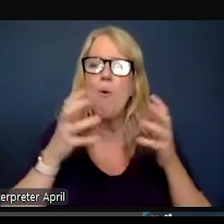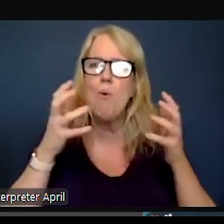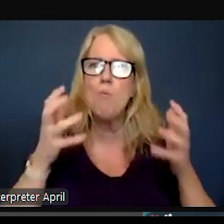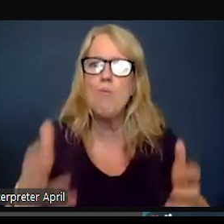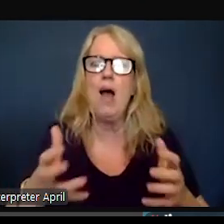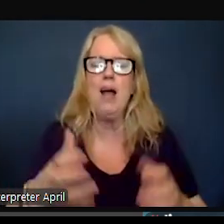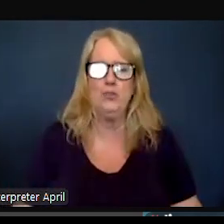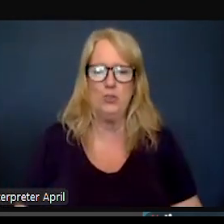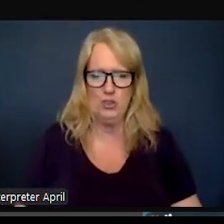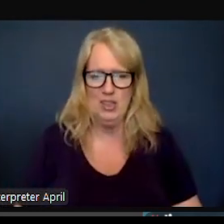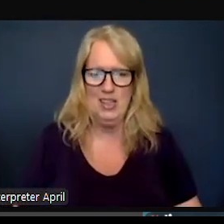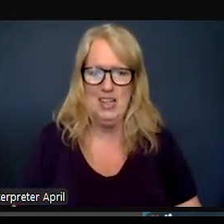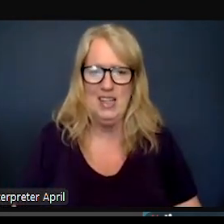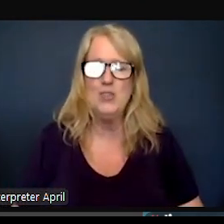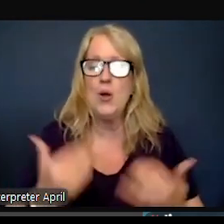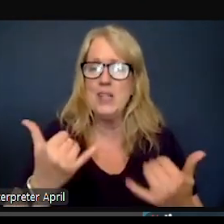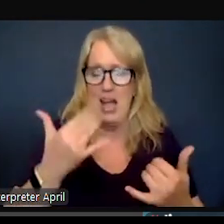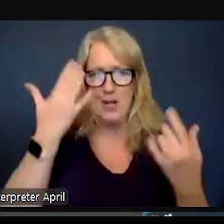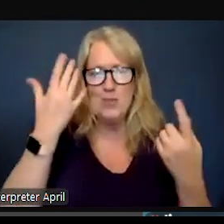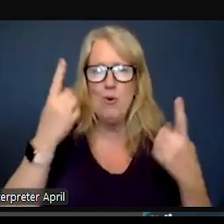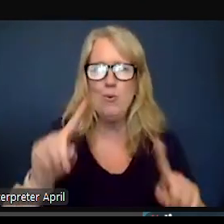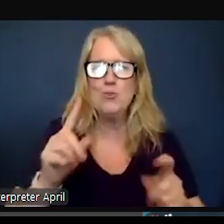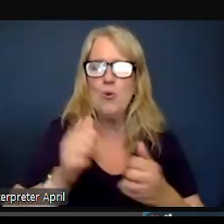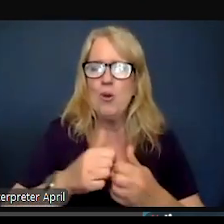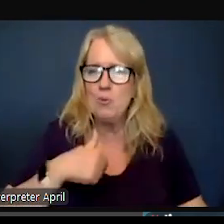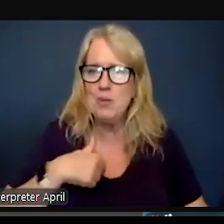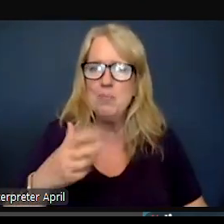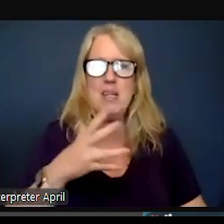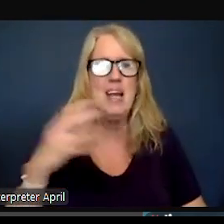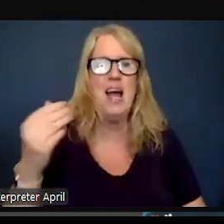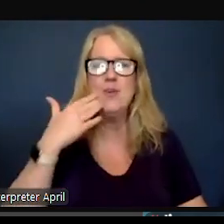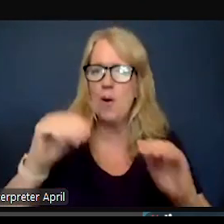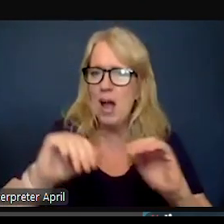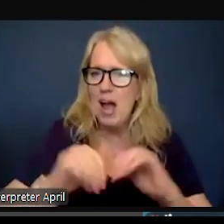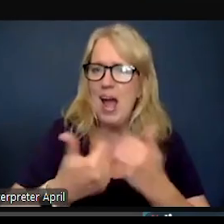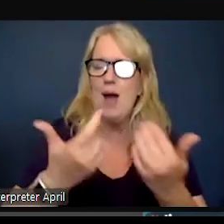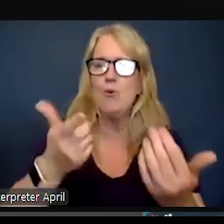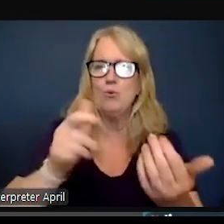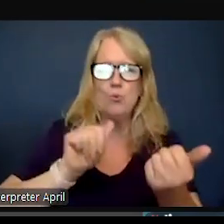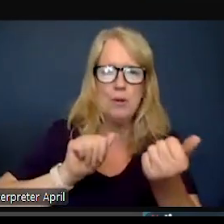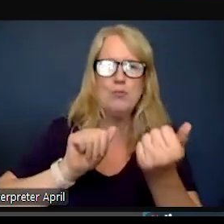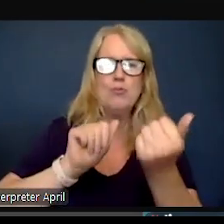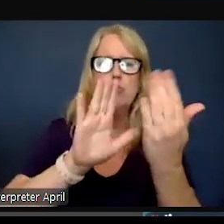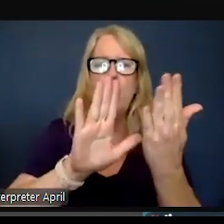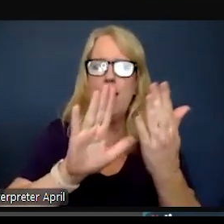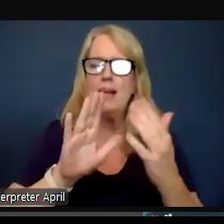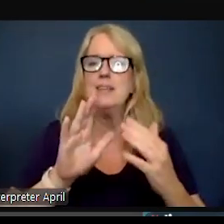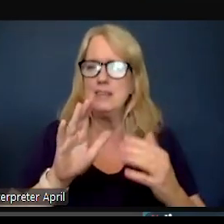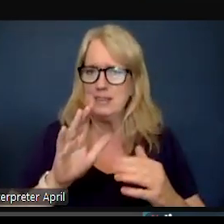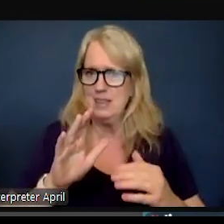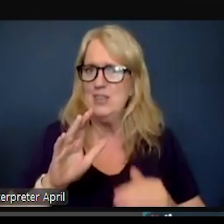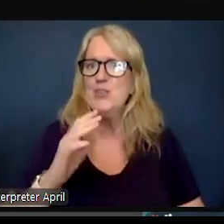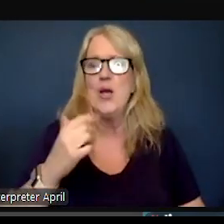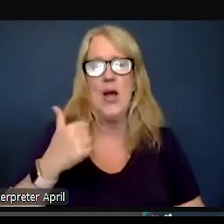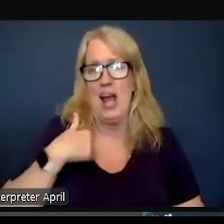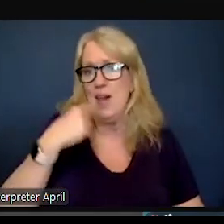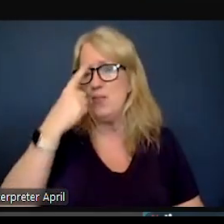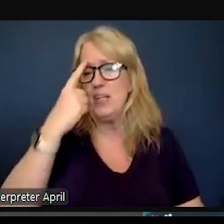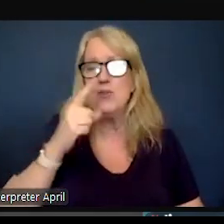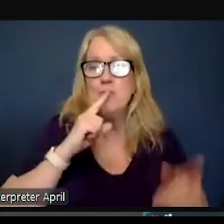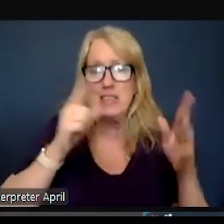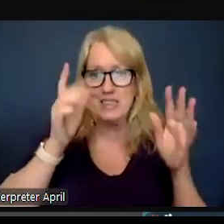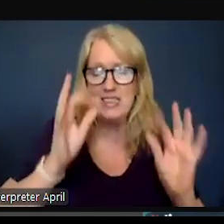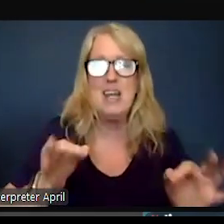Now I know what's going on with me. I know how to address it. And, I think it was definitely